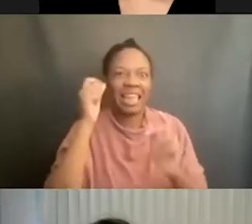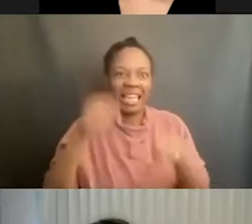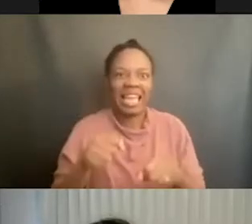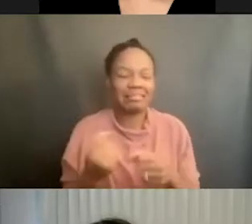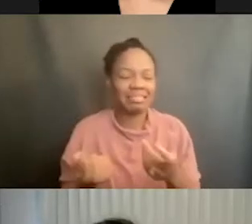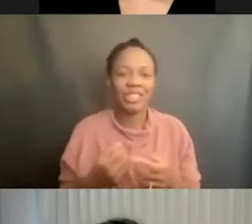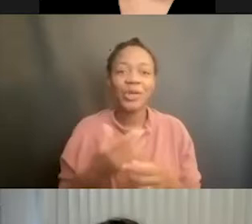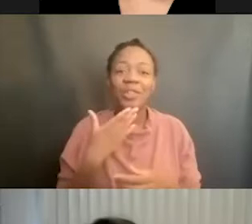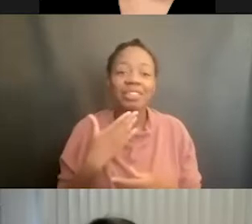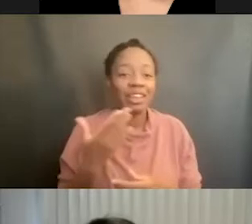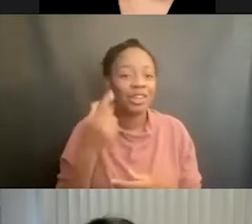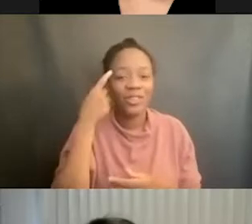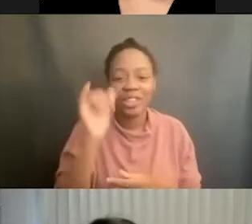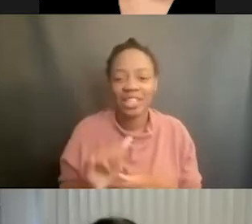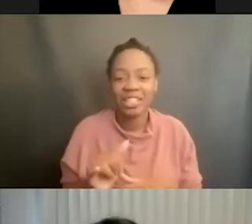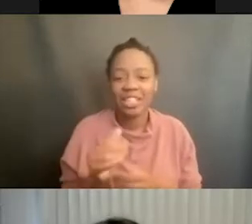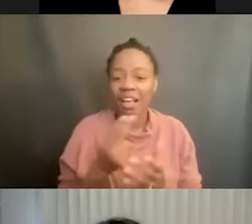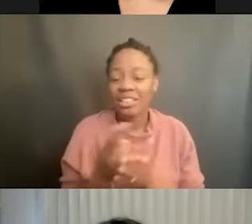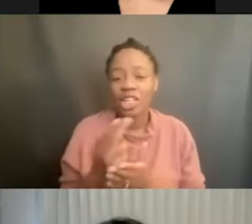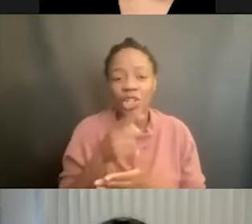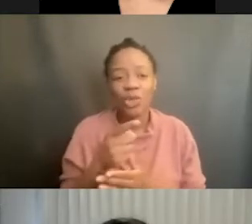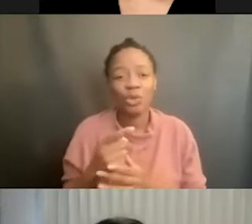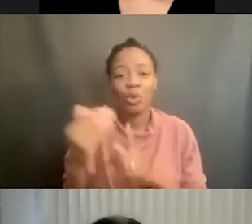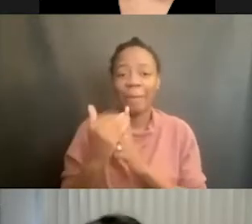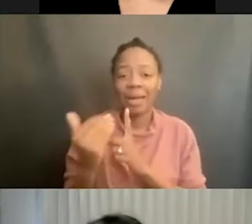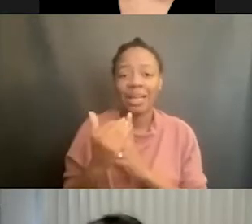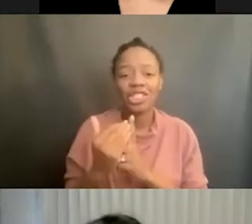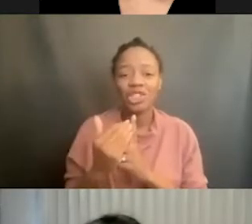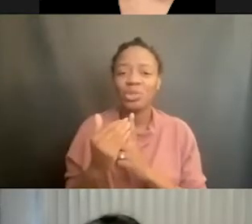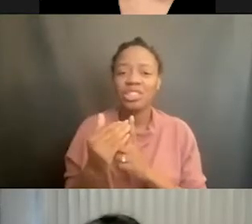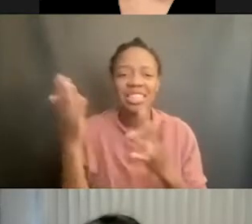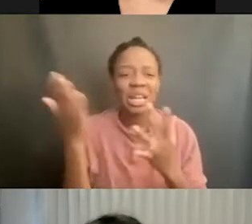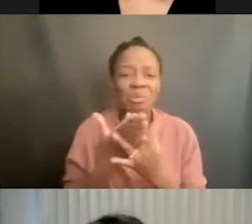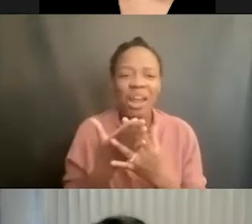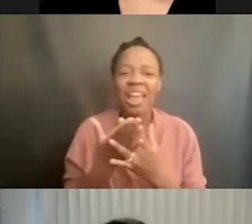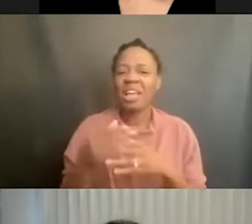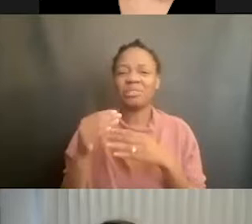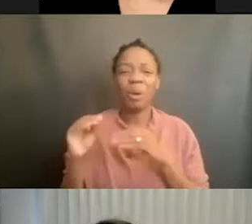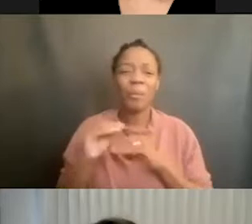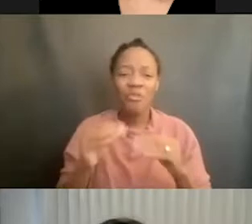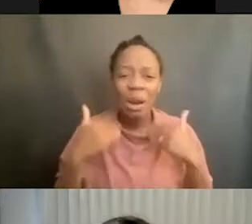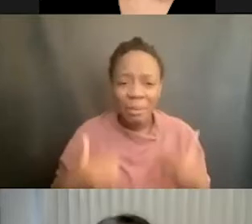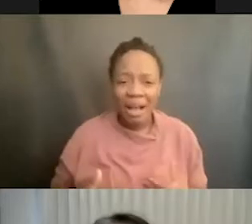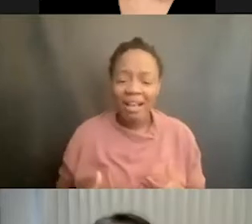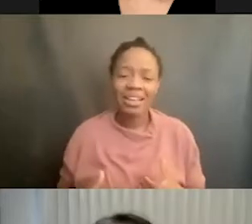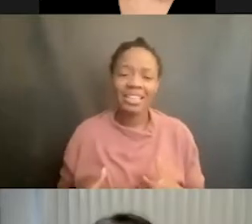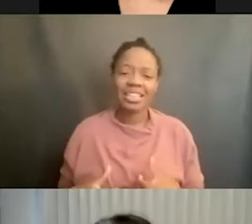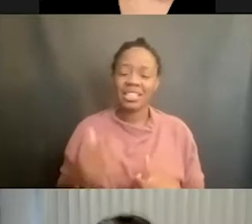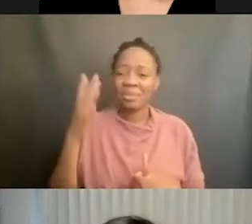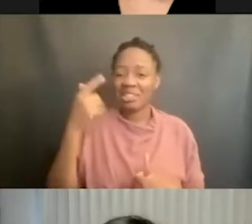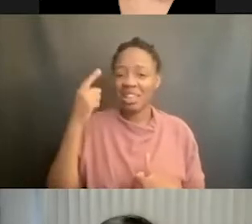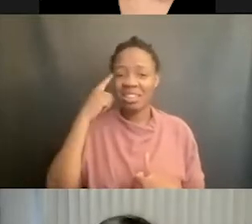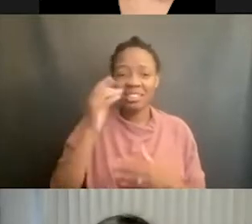So thank you for that. And honestly, for really reminding us to take a break, to move our bodies whenever we can, because I think it's so